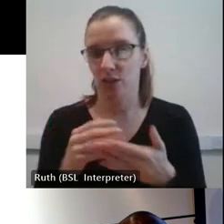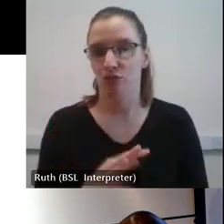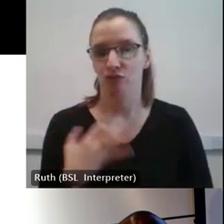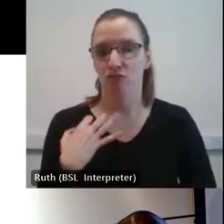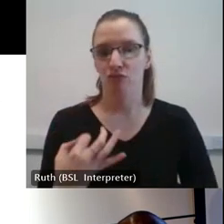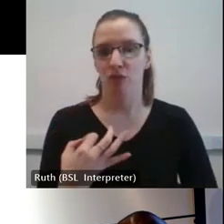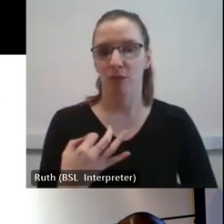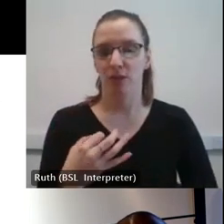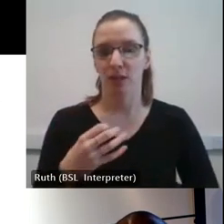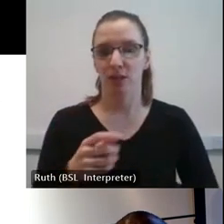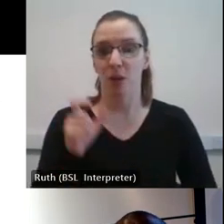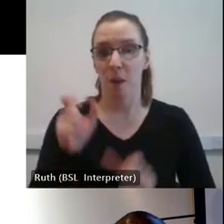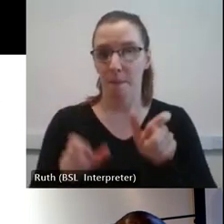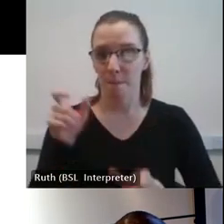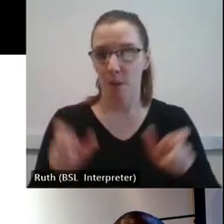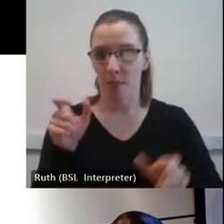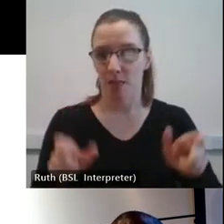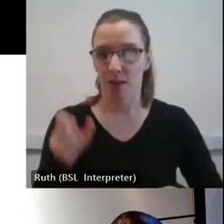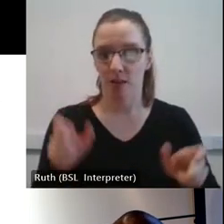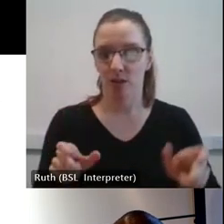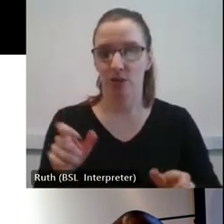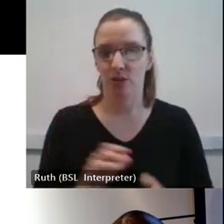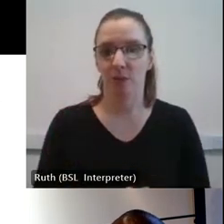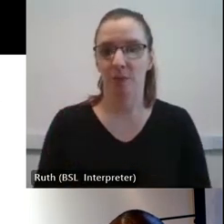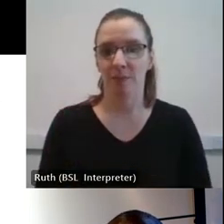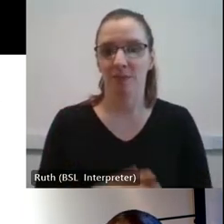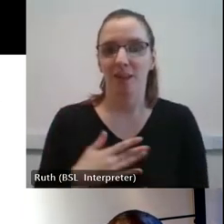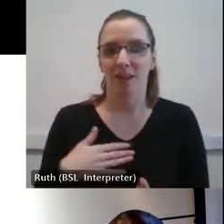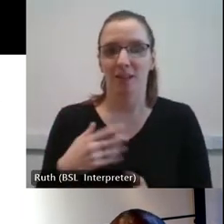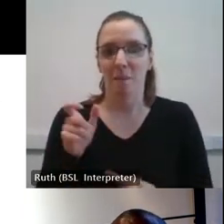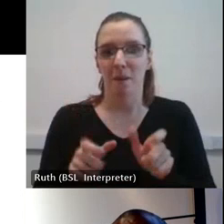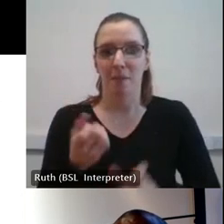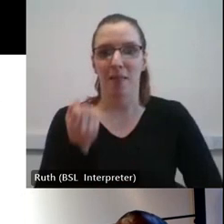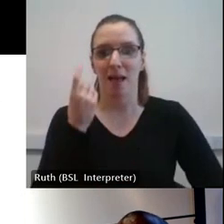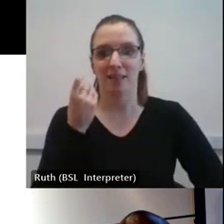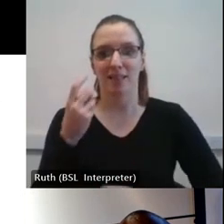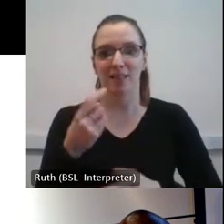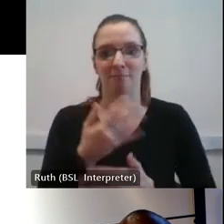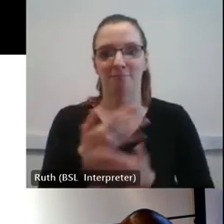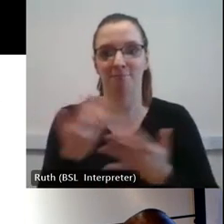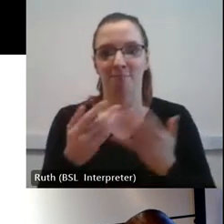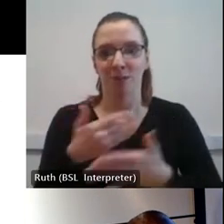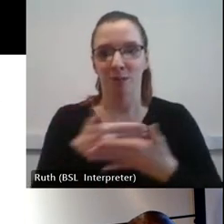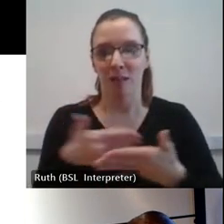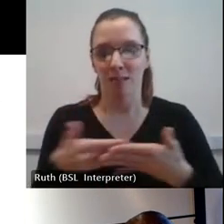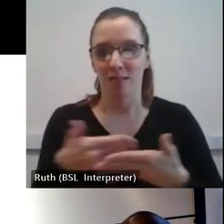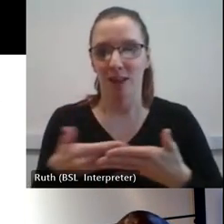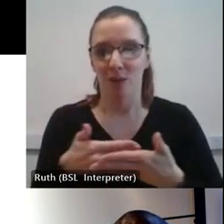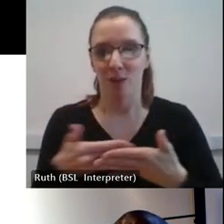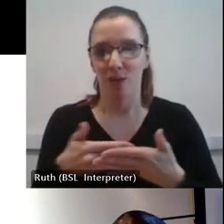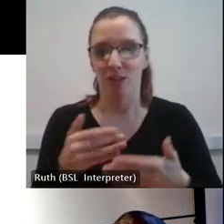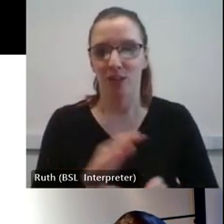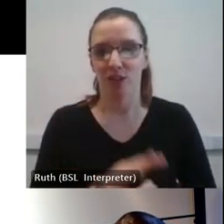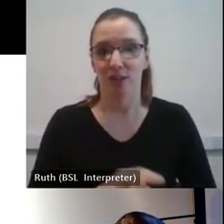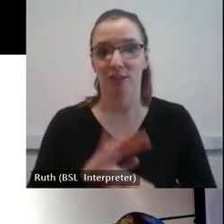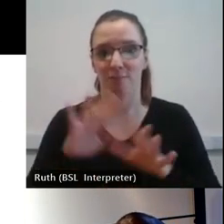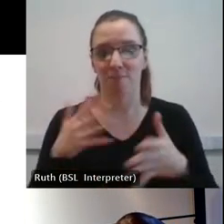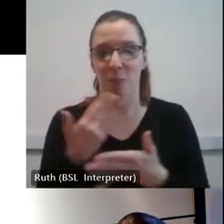the population because there are people, as I said, people that understand and speak these multiple languages. These are languages that are common among the